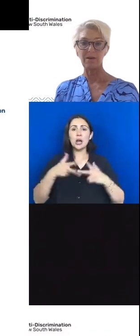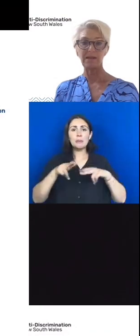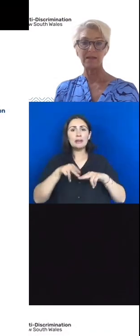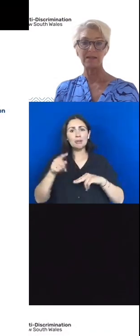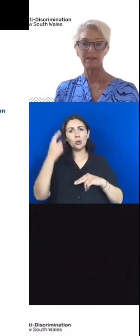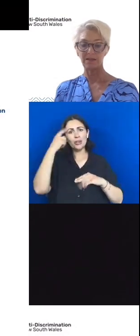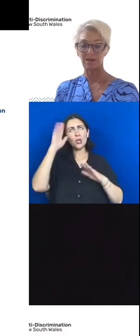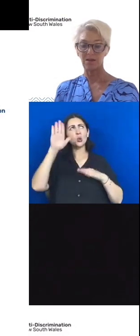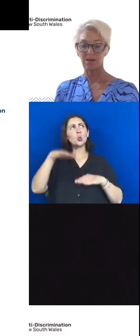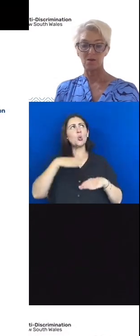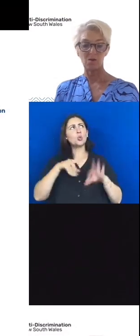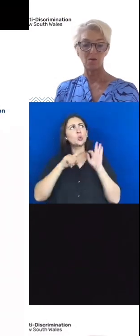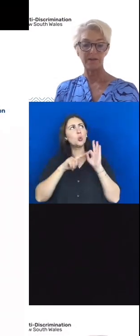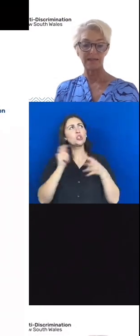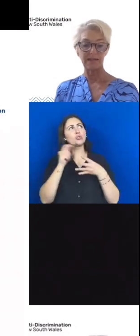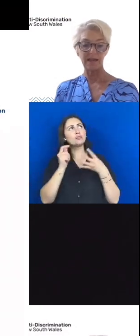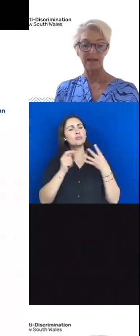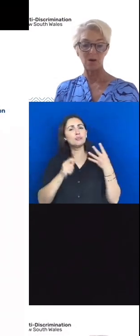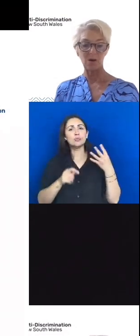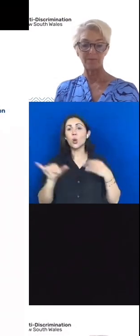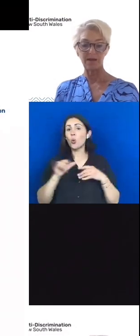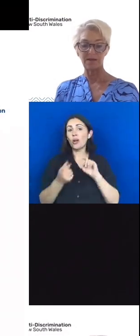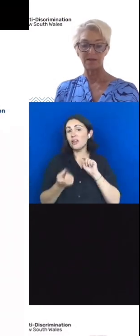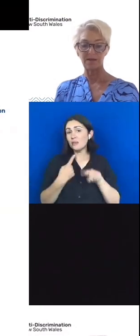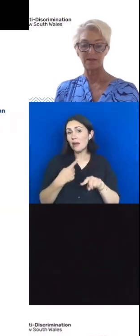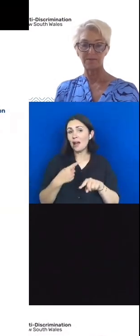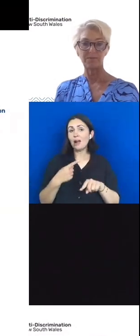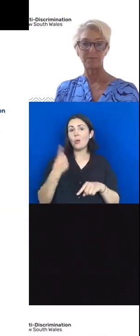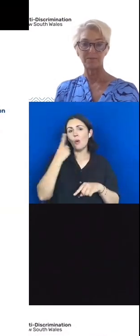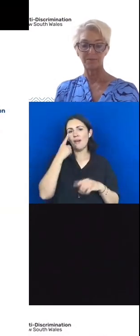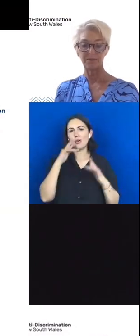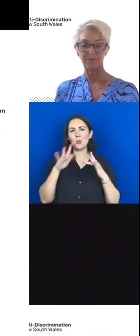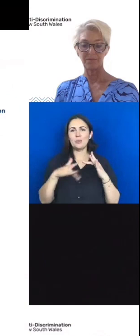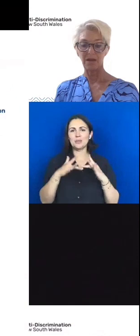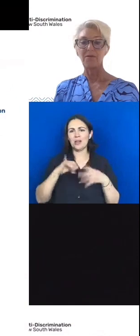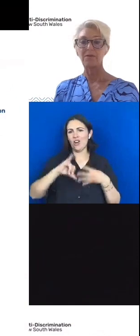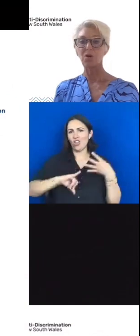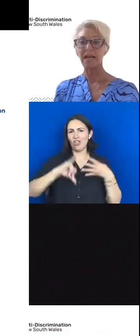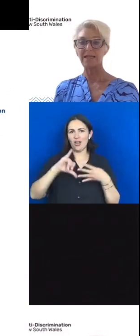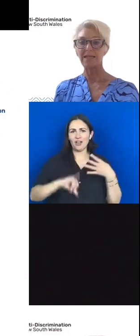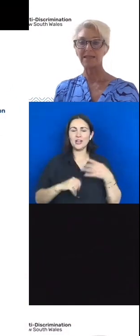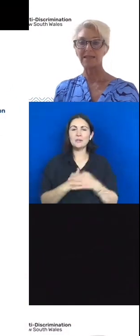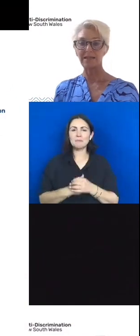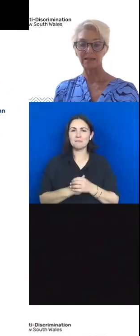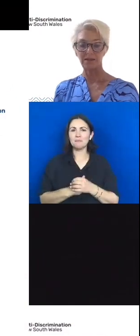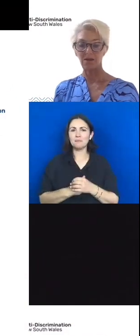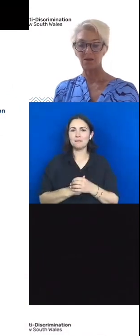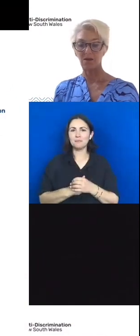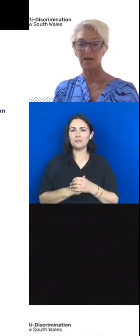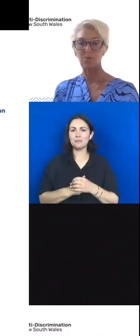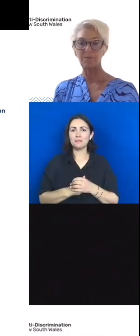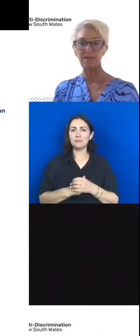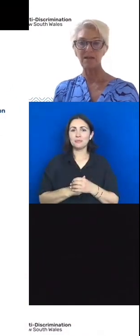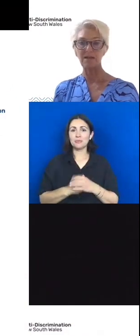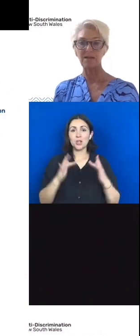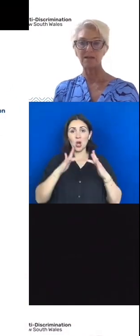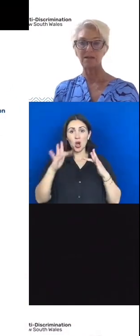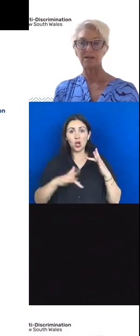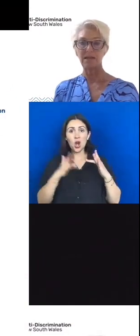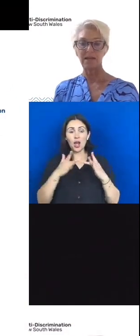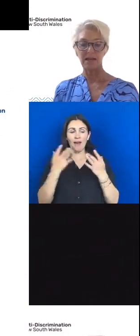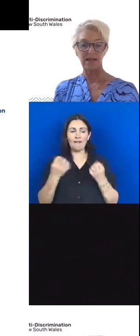or email us or visit our website. There are more case studies on our